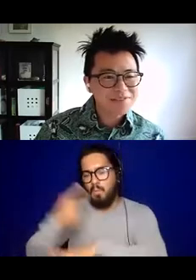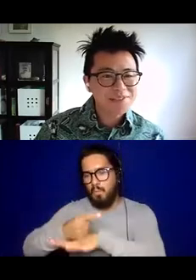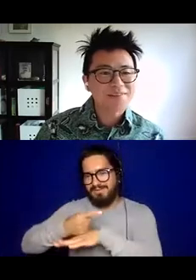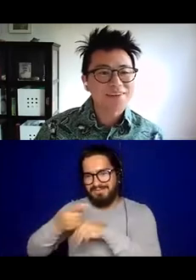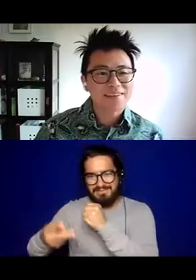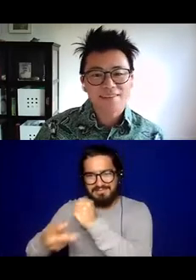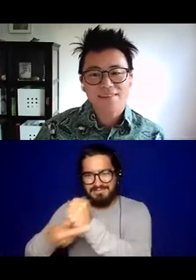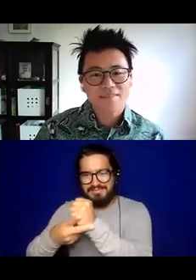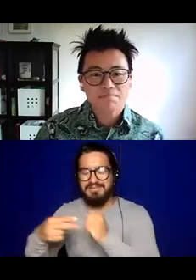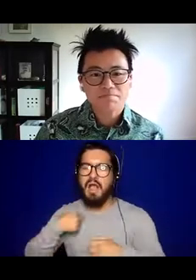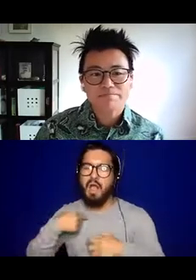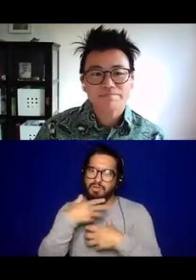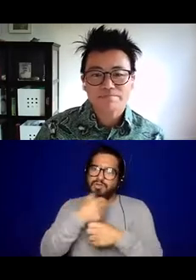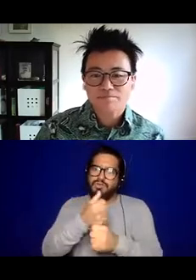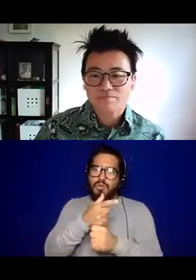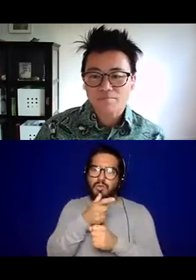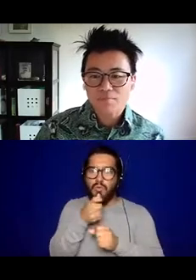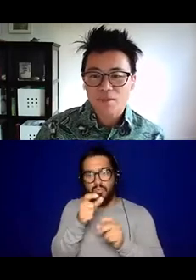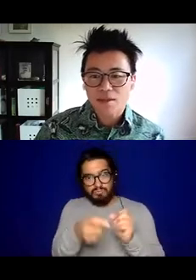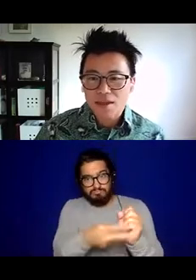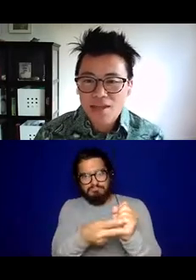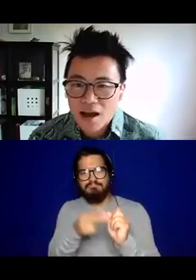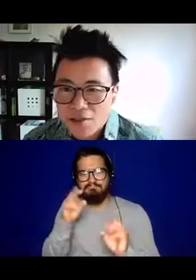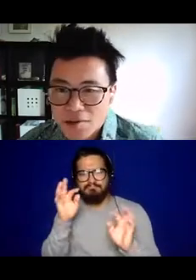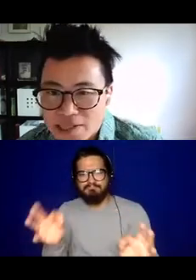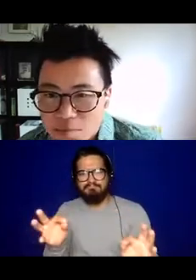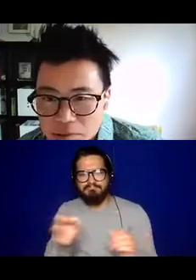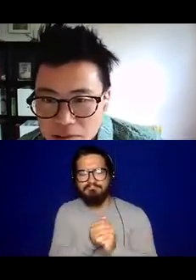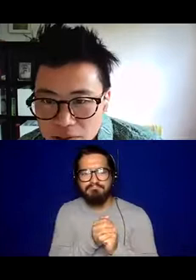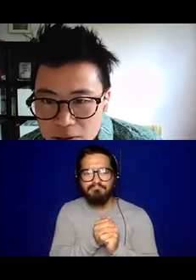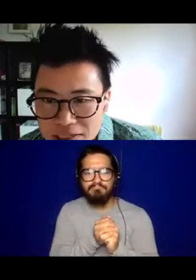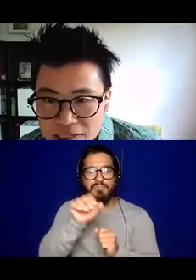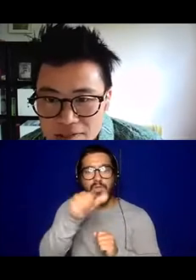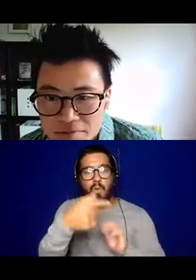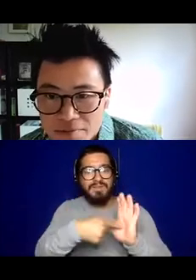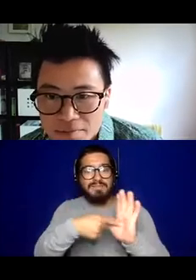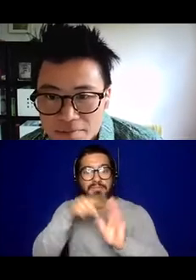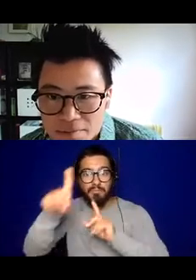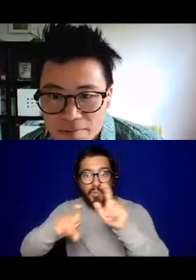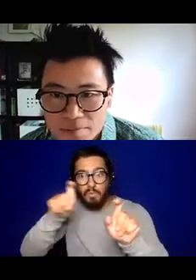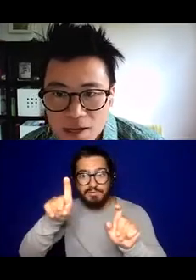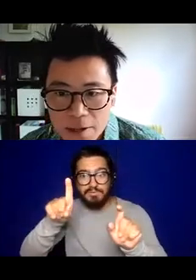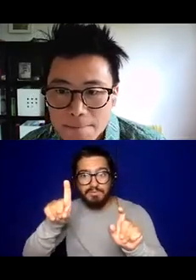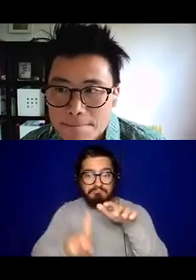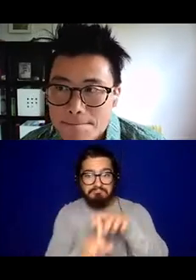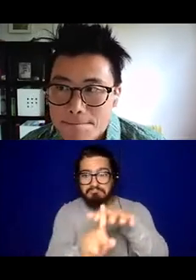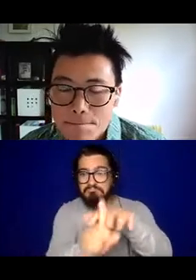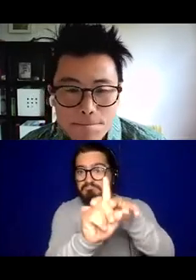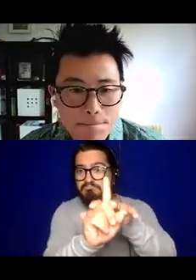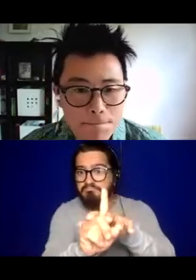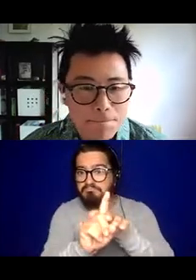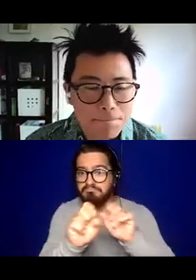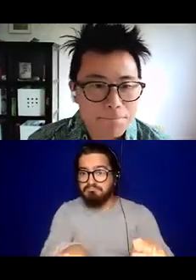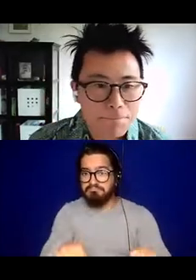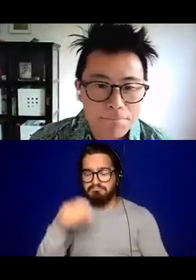I want to trust whoever is storing it. Yeah, other examples or questions for coming up?